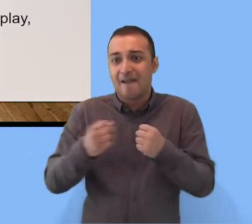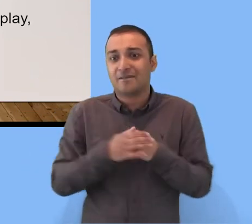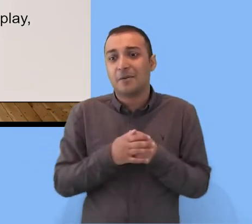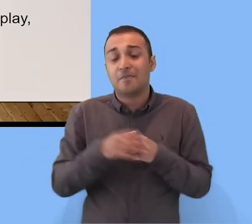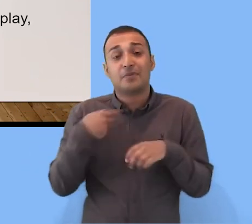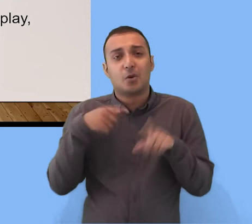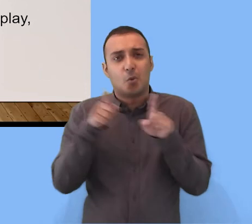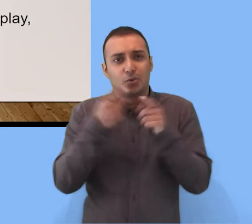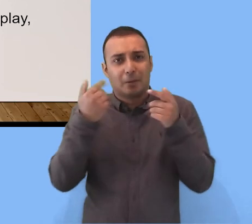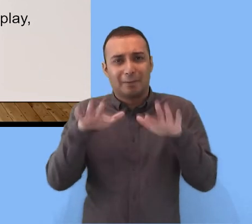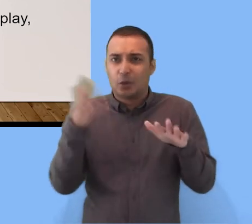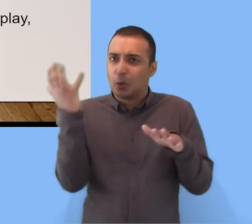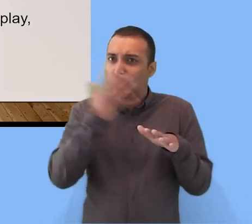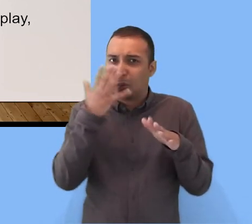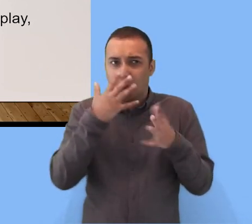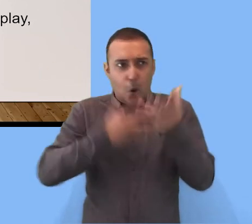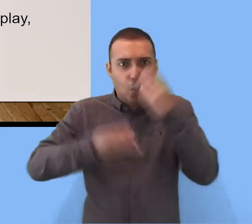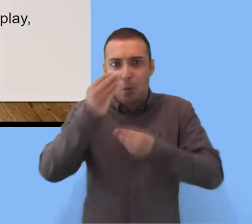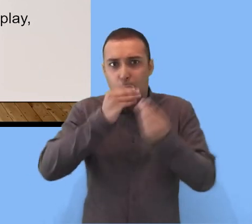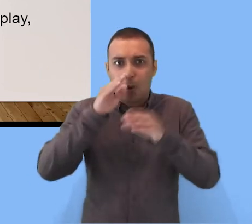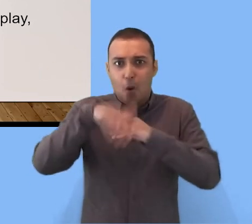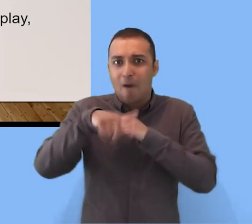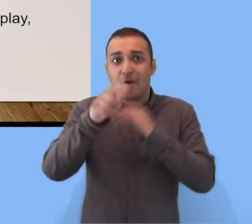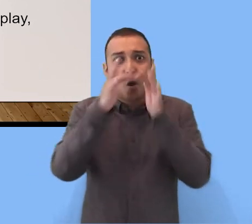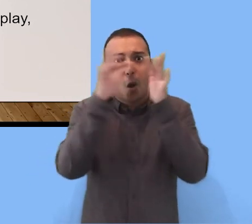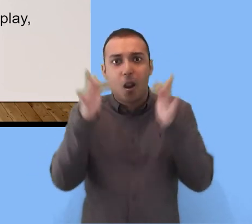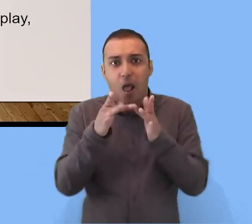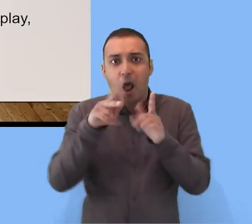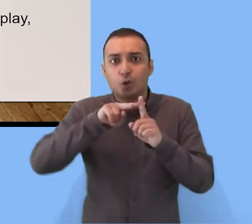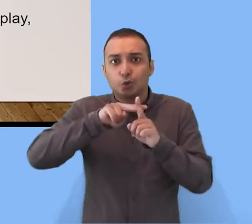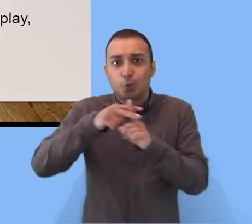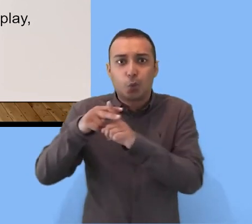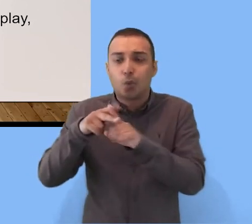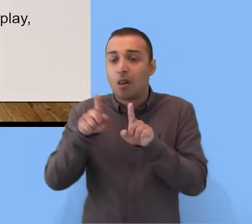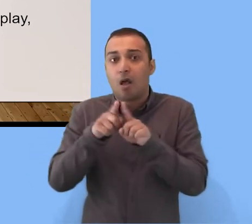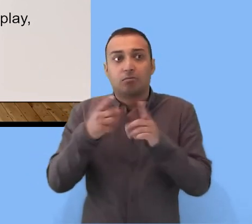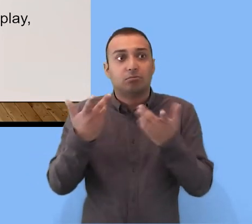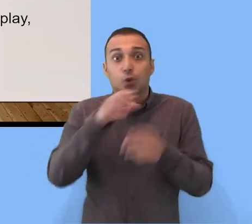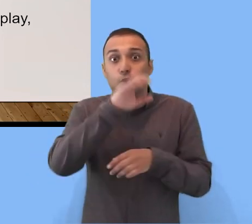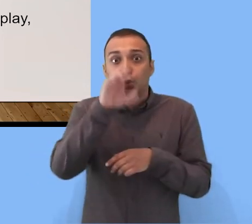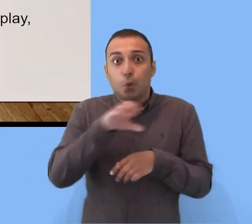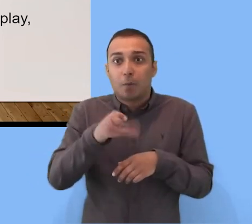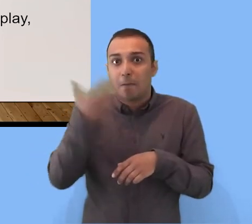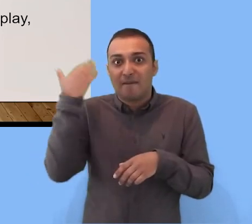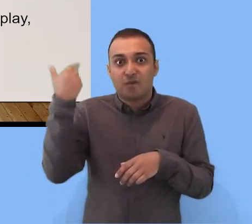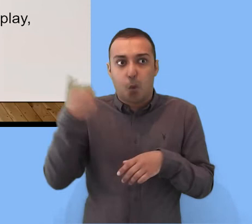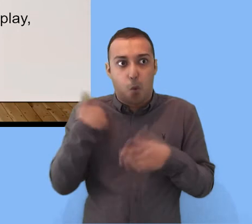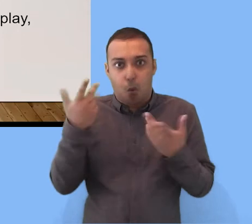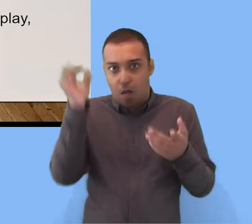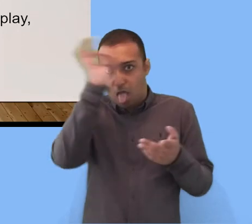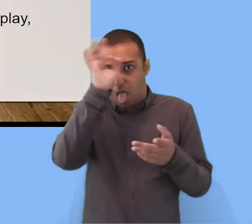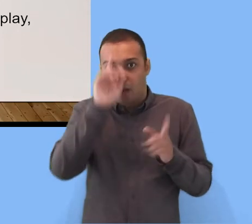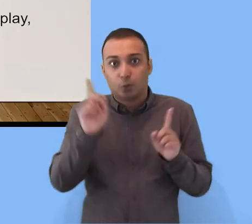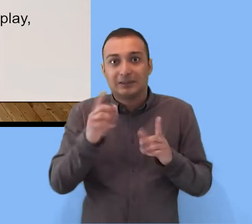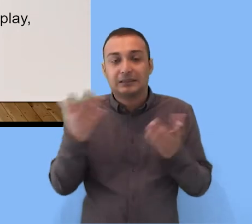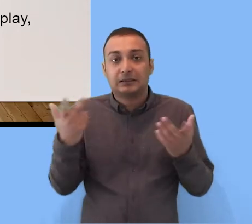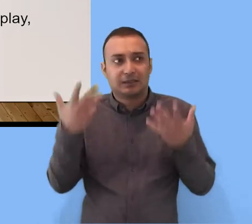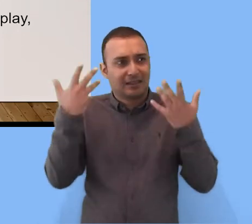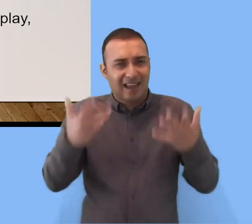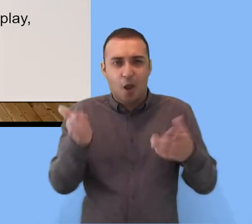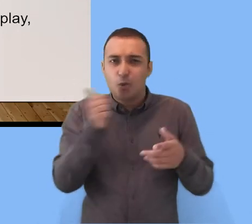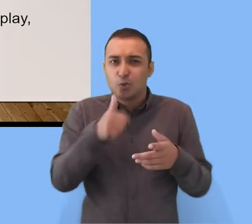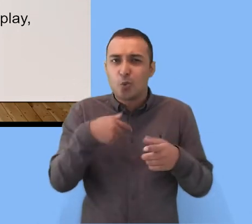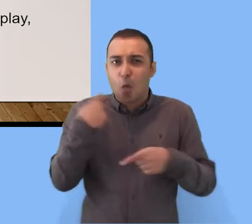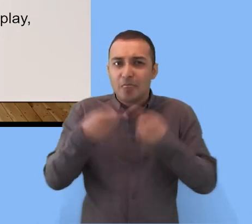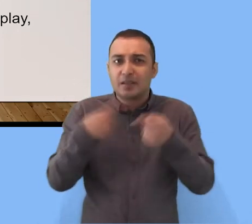know about you, but a year and a half ago, I had no idea what Zoom was, yet now I use it 3 or 4 times a day. We use it for teaching, we use it for learning, we use